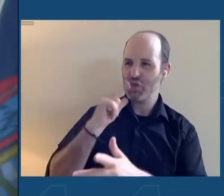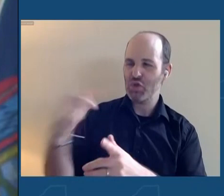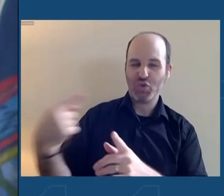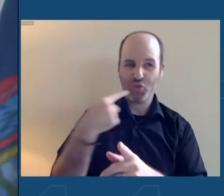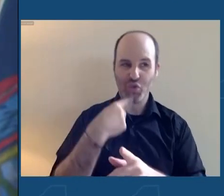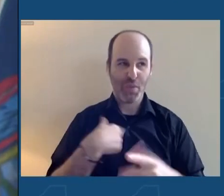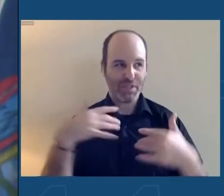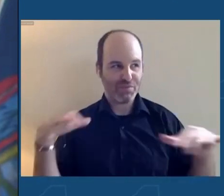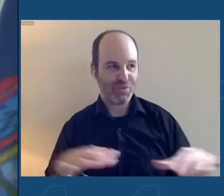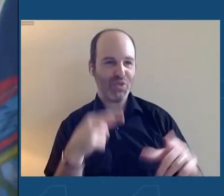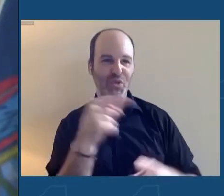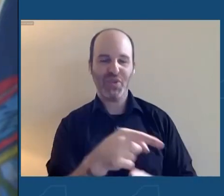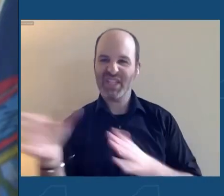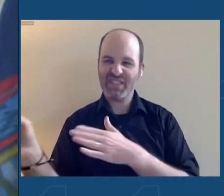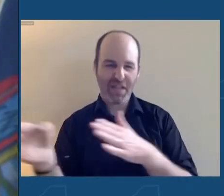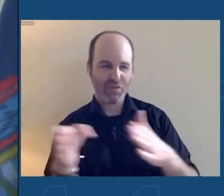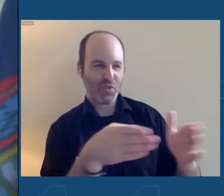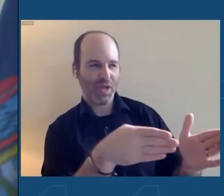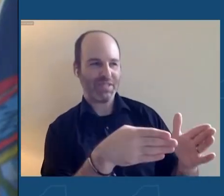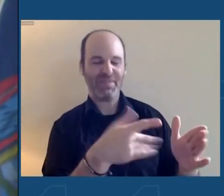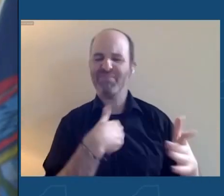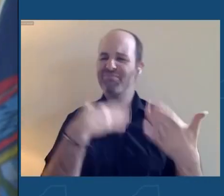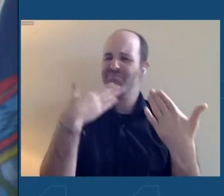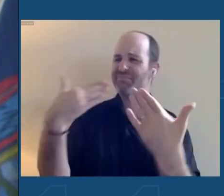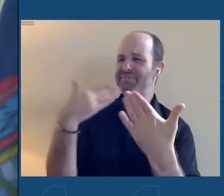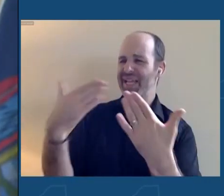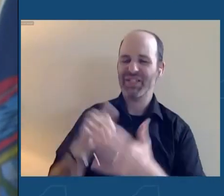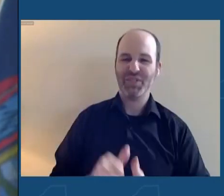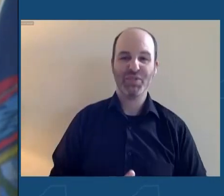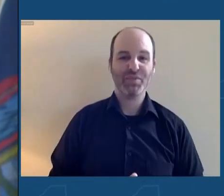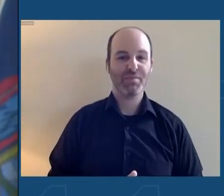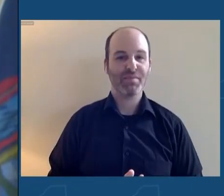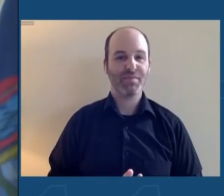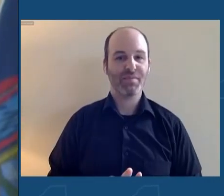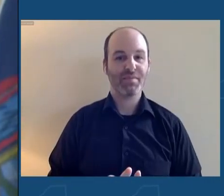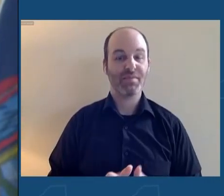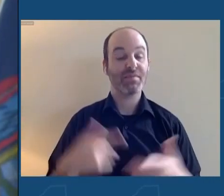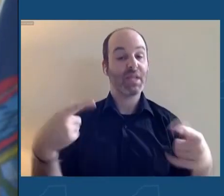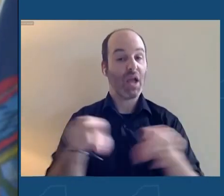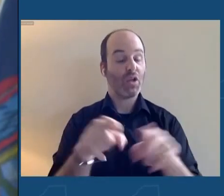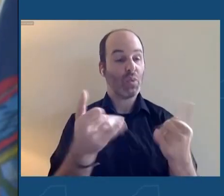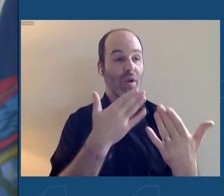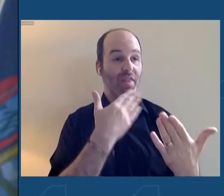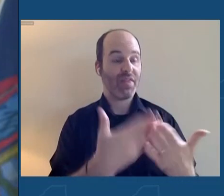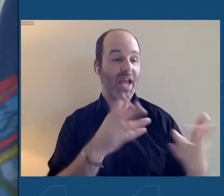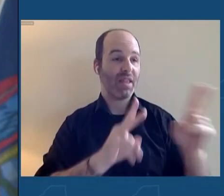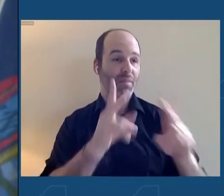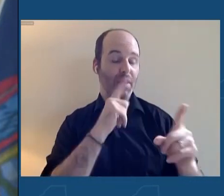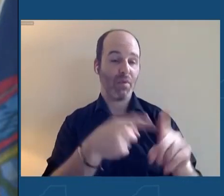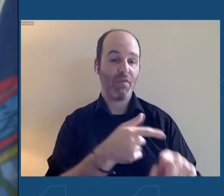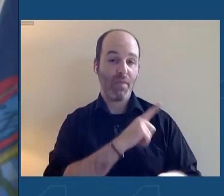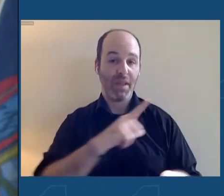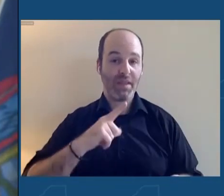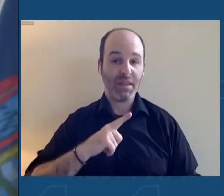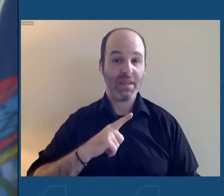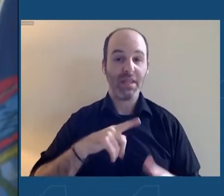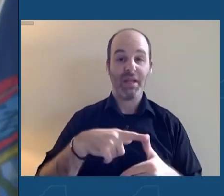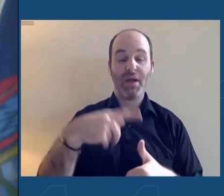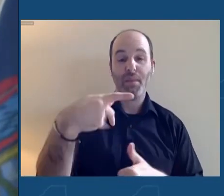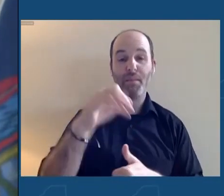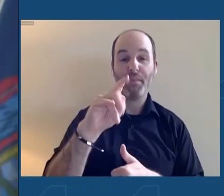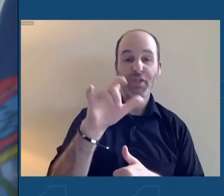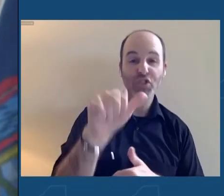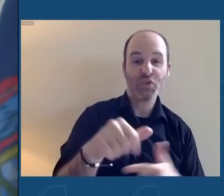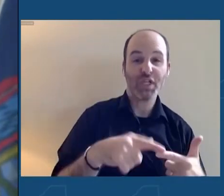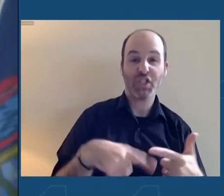more grateful. Thank you, County Executive. I also want to thank the members of the legislature who are here, particularly Majority Leader Feeney